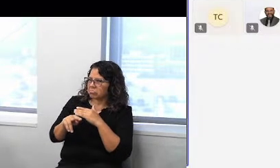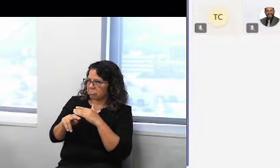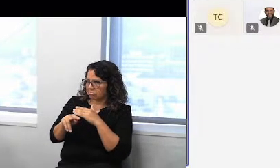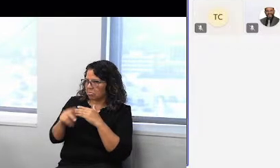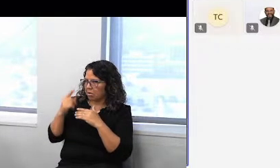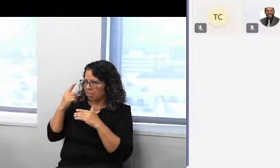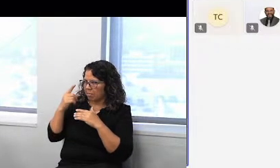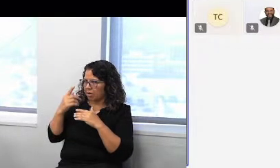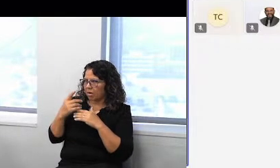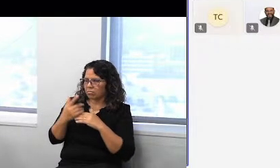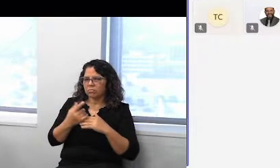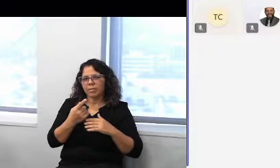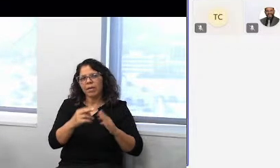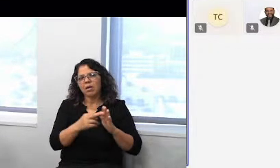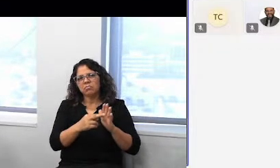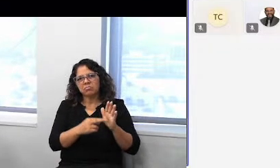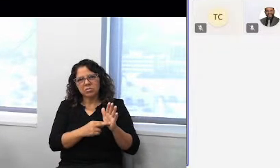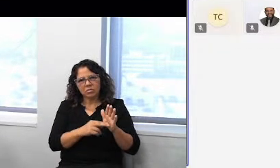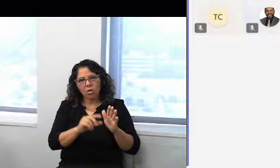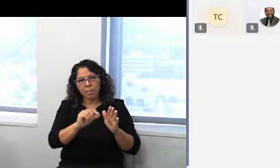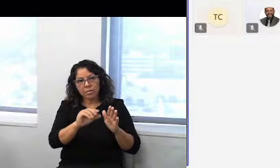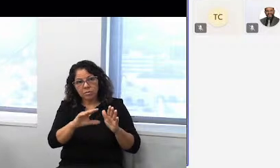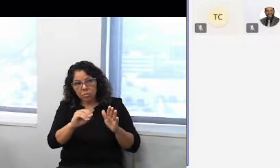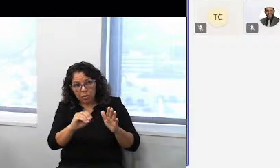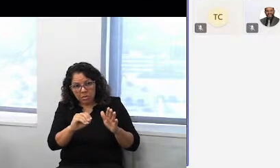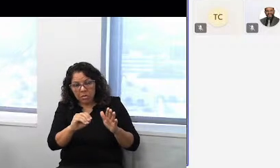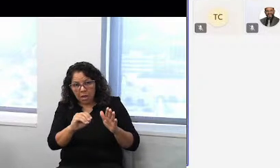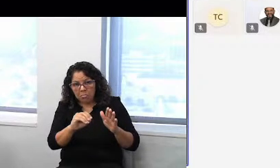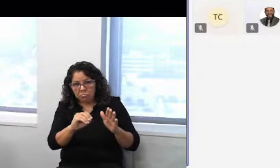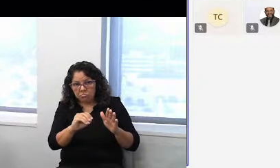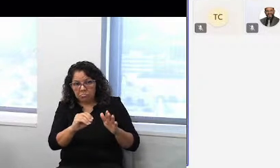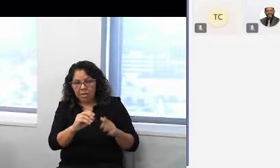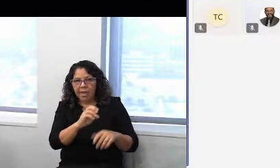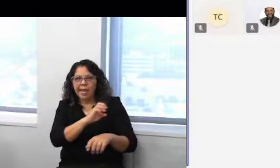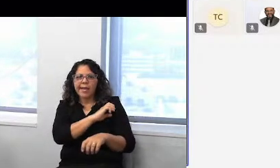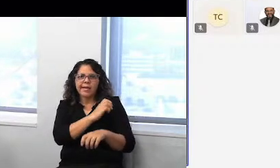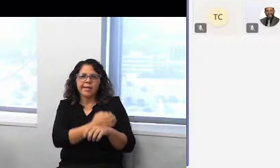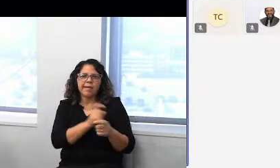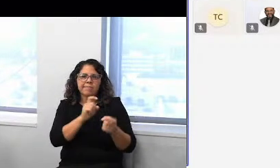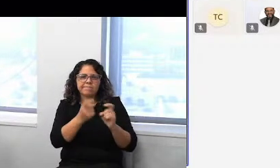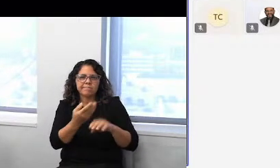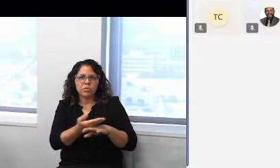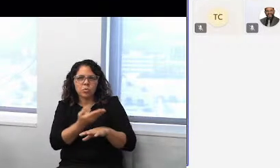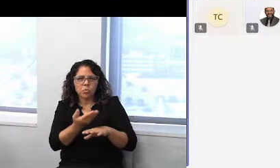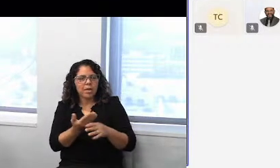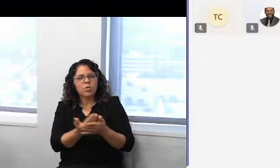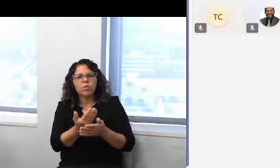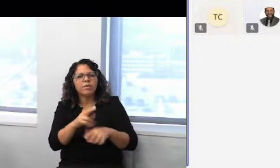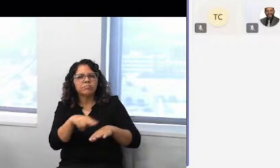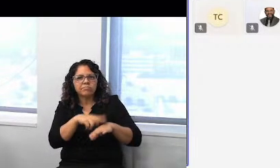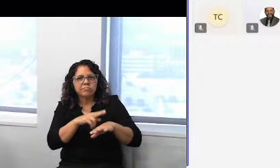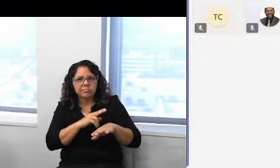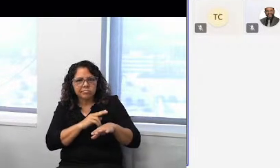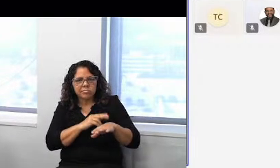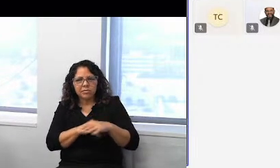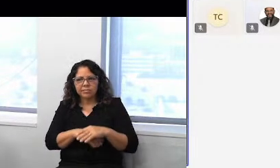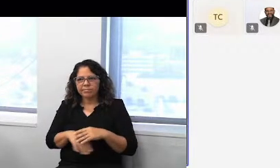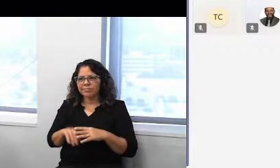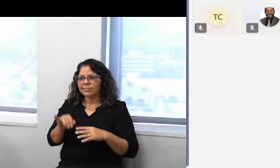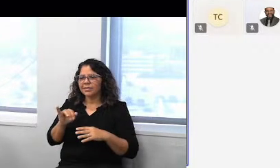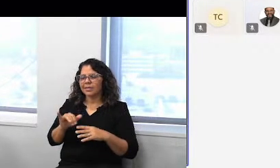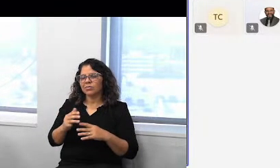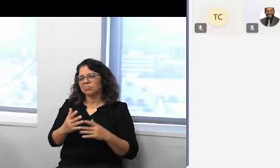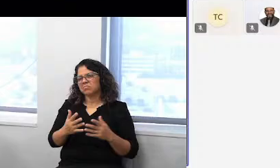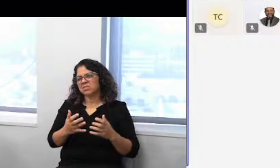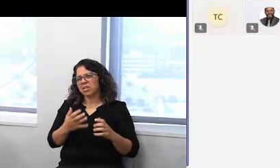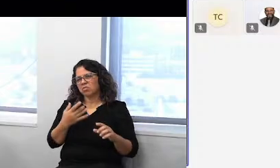know? The answer will be, when you say a specific requirement, I want to pull back, is while we're using the